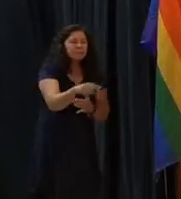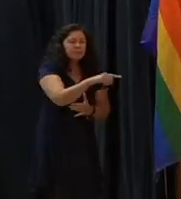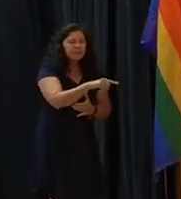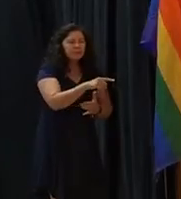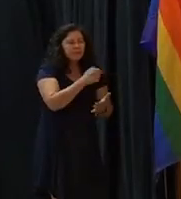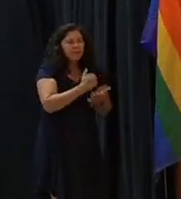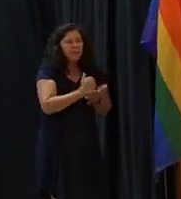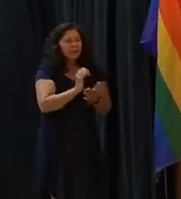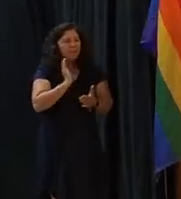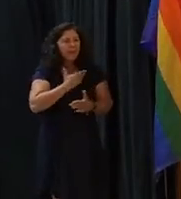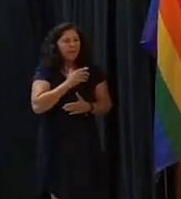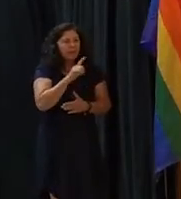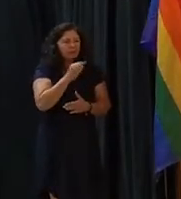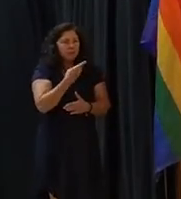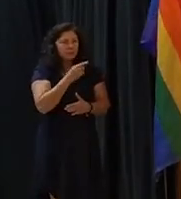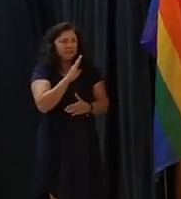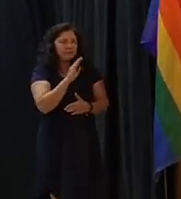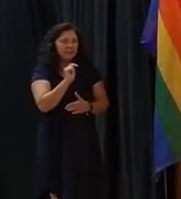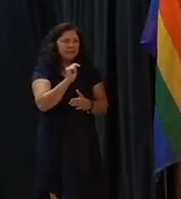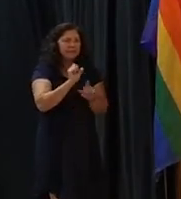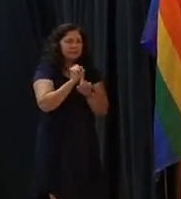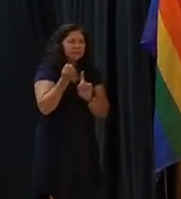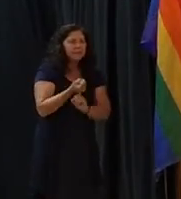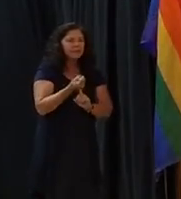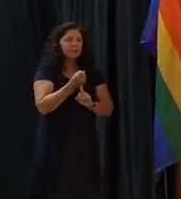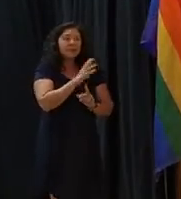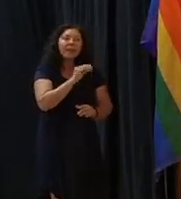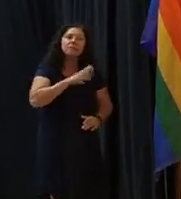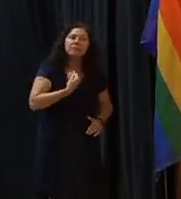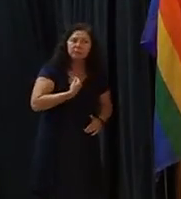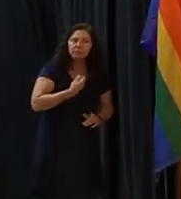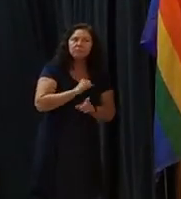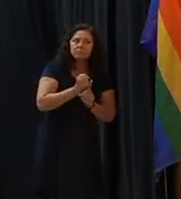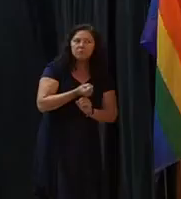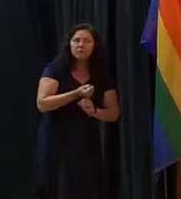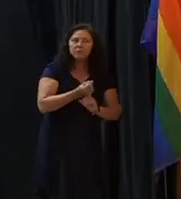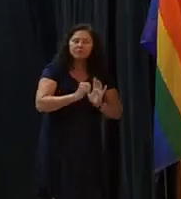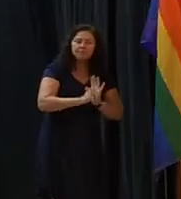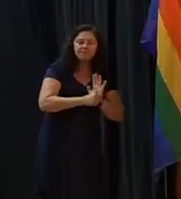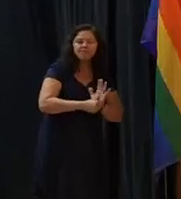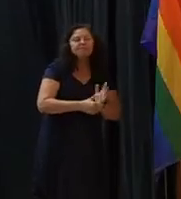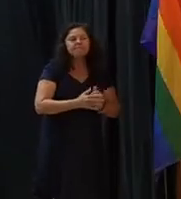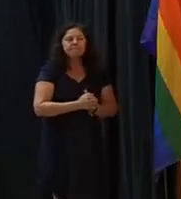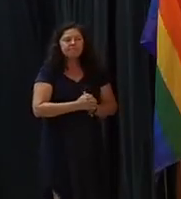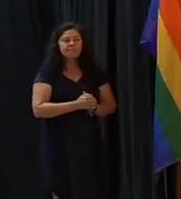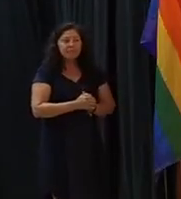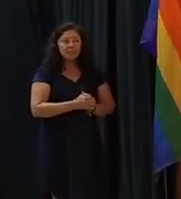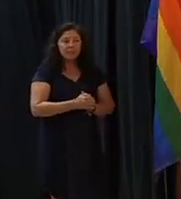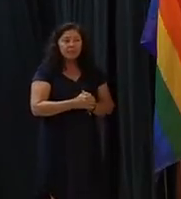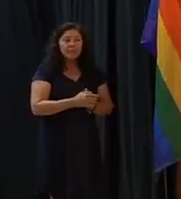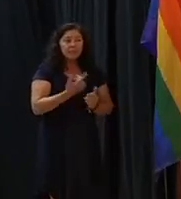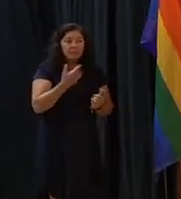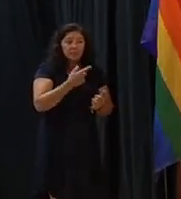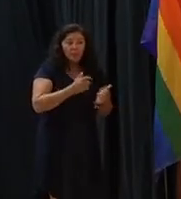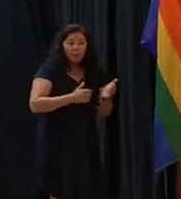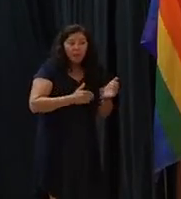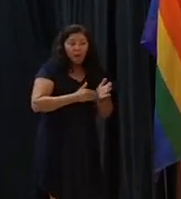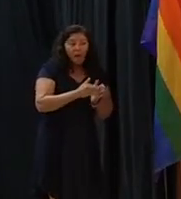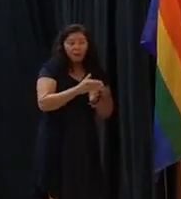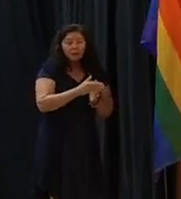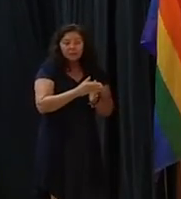LGBT situation, and especially the transgender situation. Because transgender at Colima, they usually are beaten